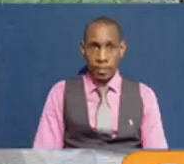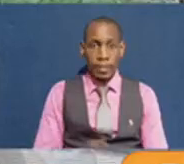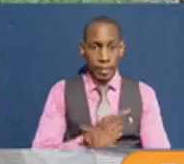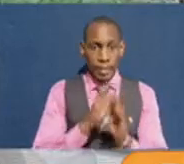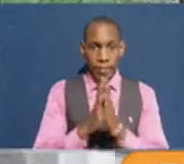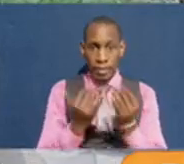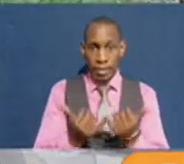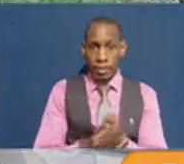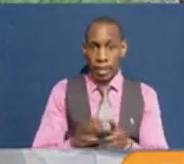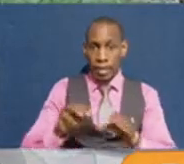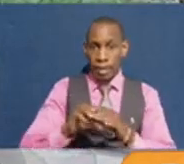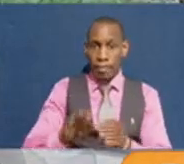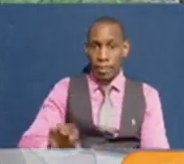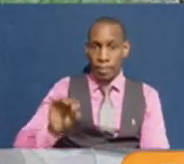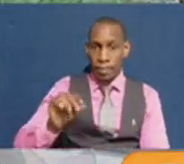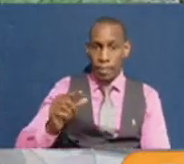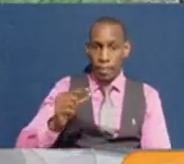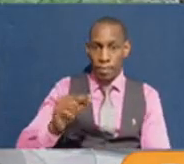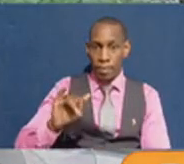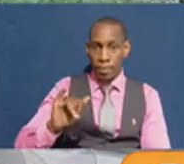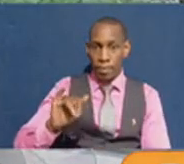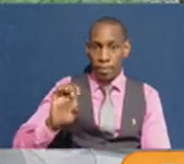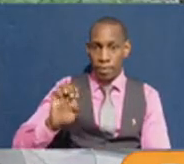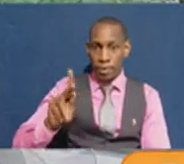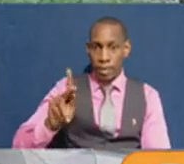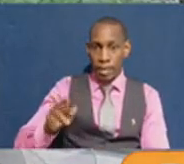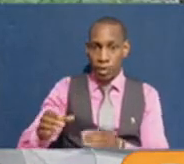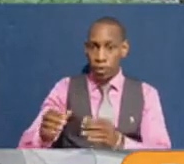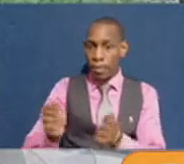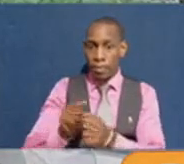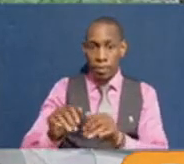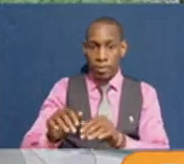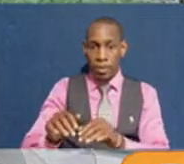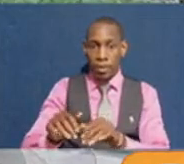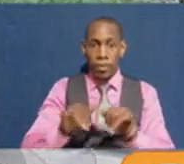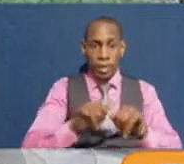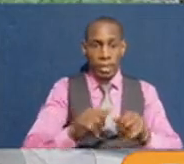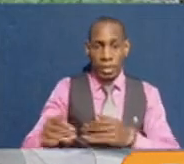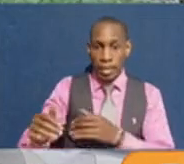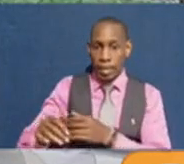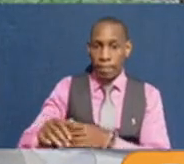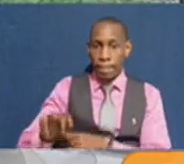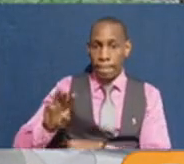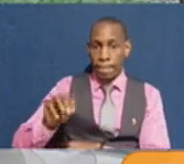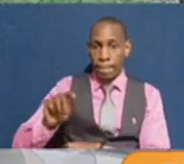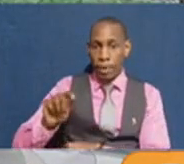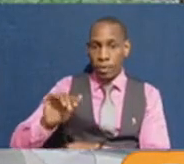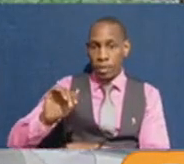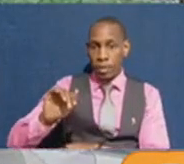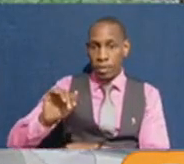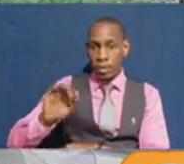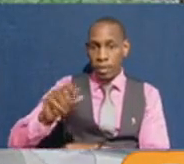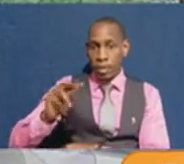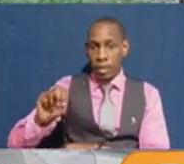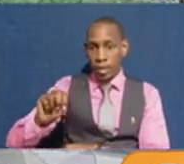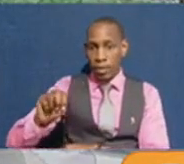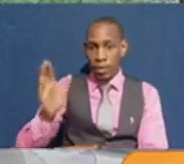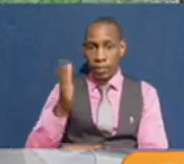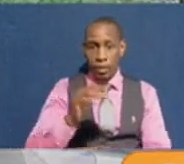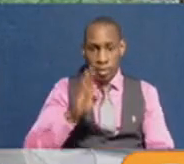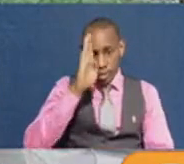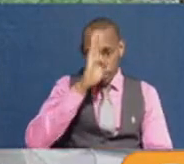Gears and members of the Ogiek community will not be allowed to reside within the Mount Elgon Forest. A Bungoma court has